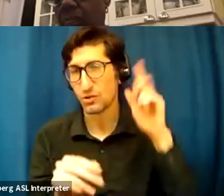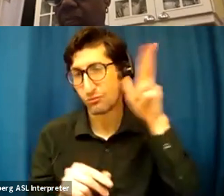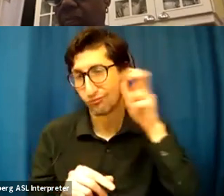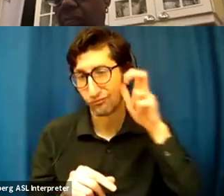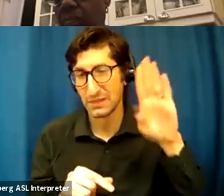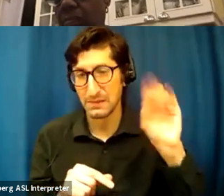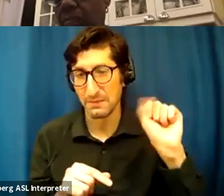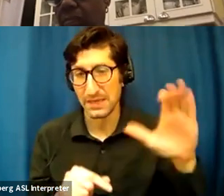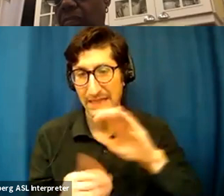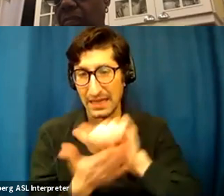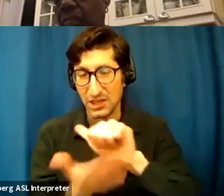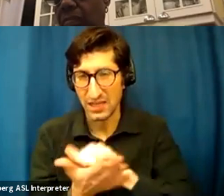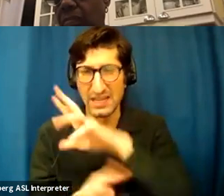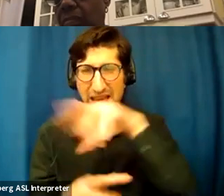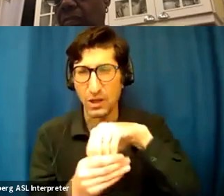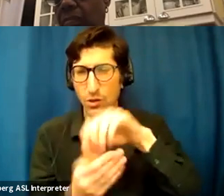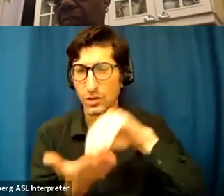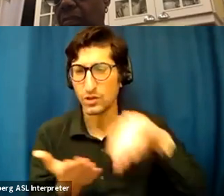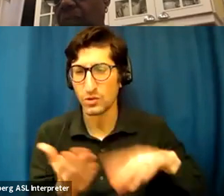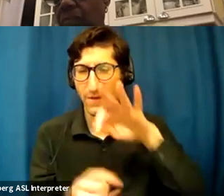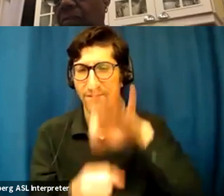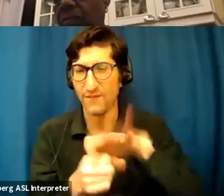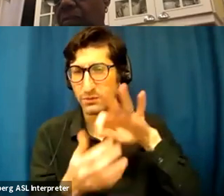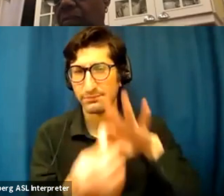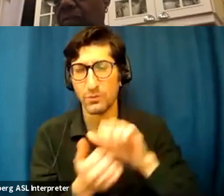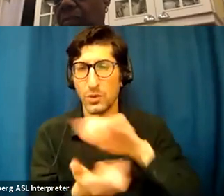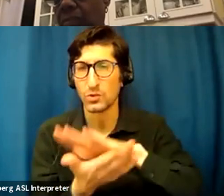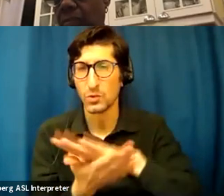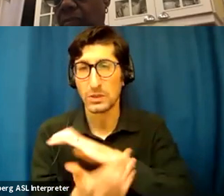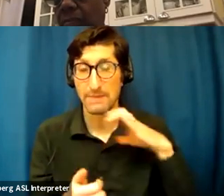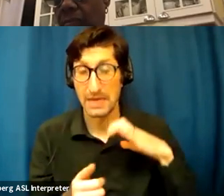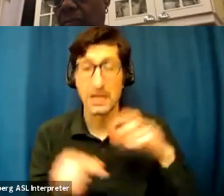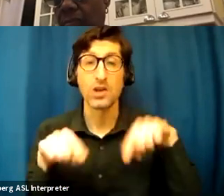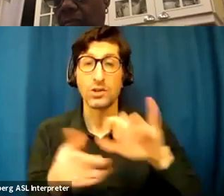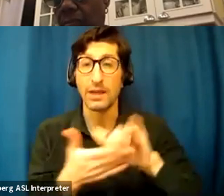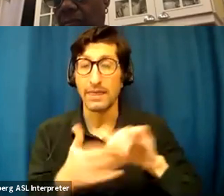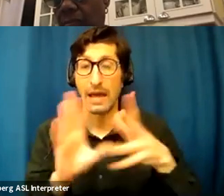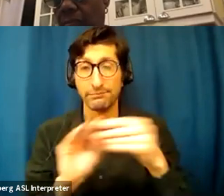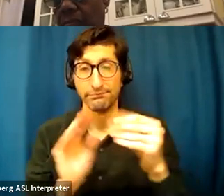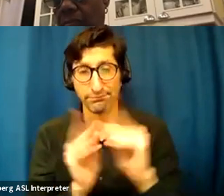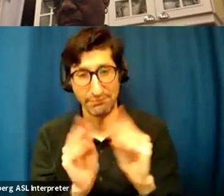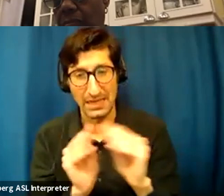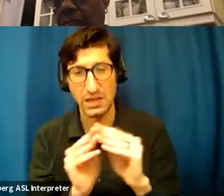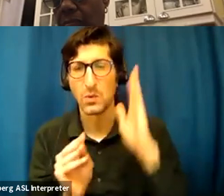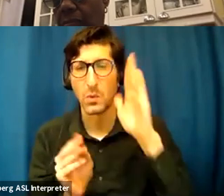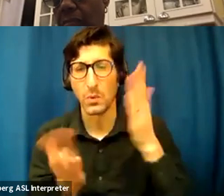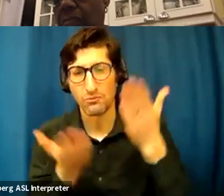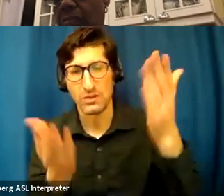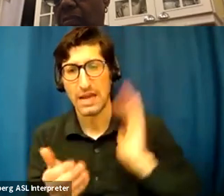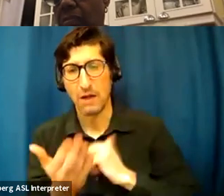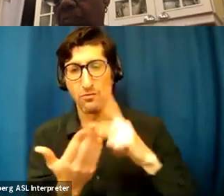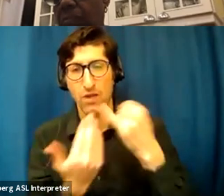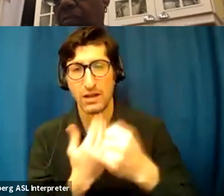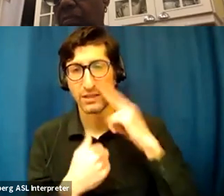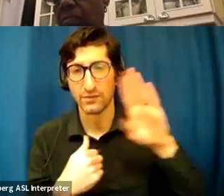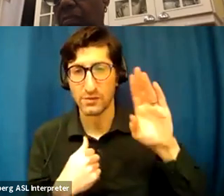include student votes on the school committee. At this hearing, we will present our projects as BSAC and discuss the home rule petition that